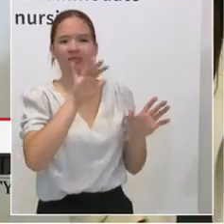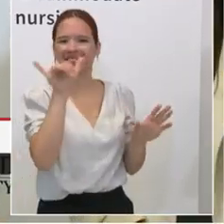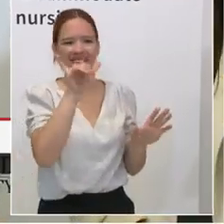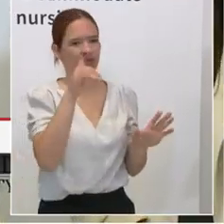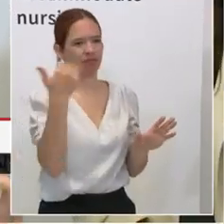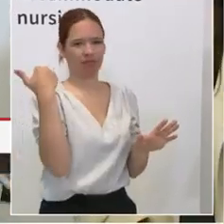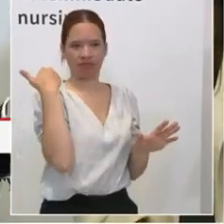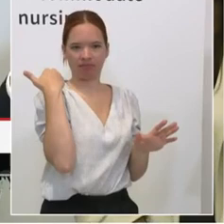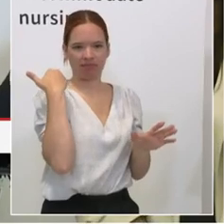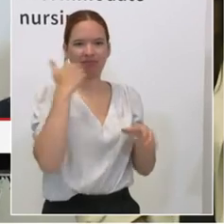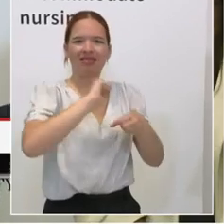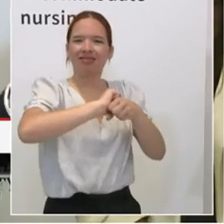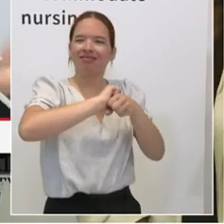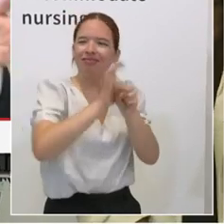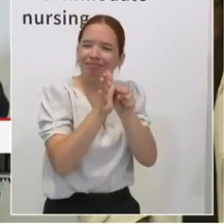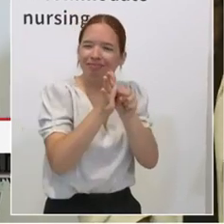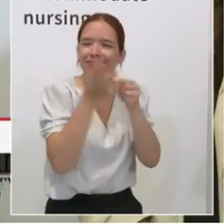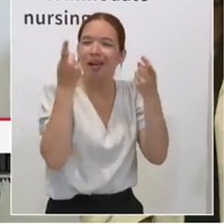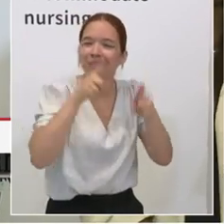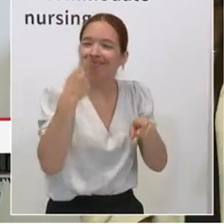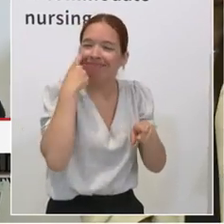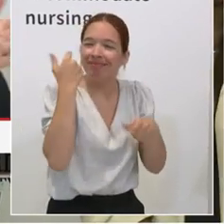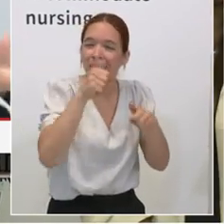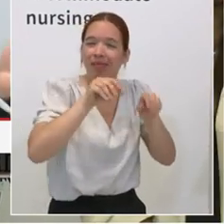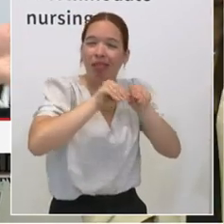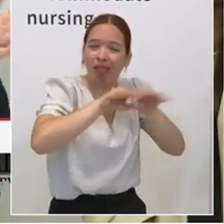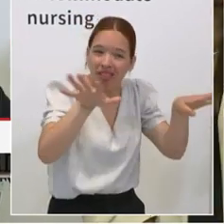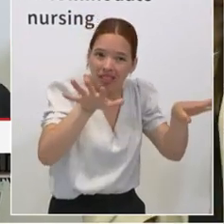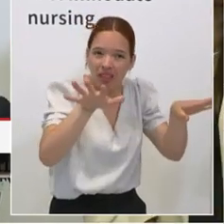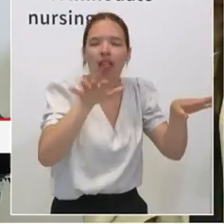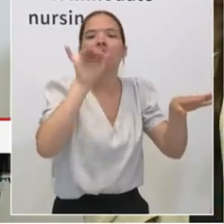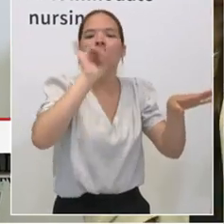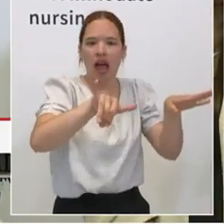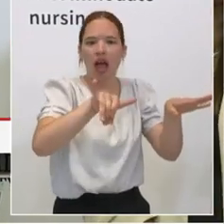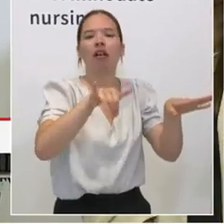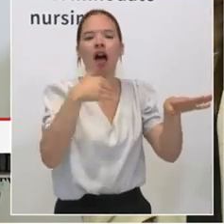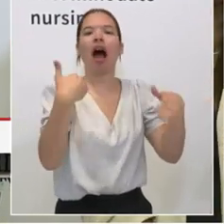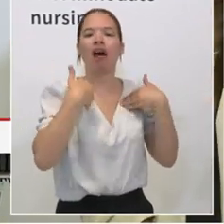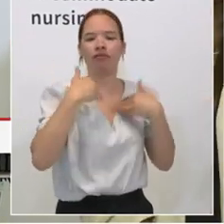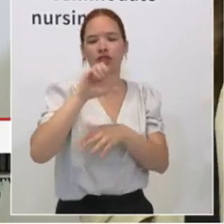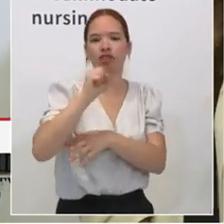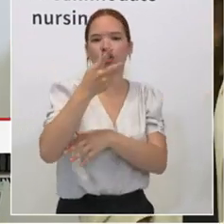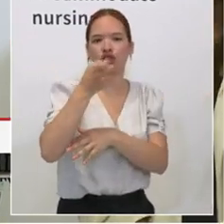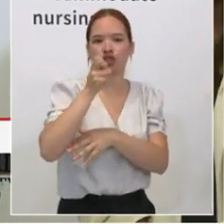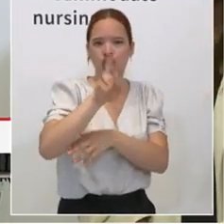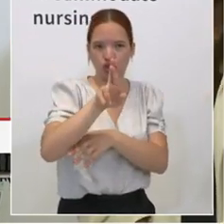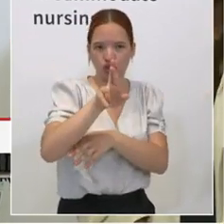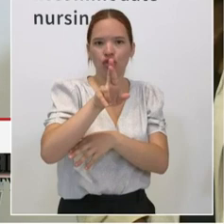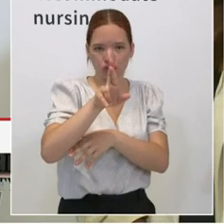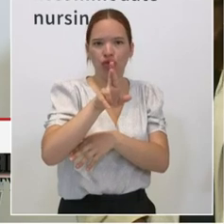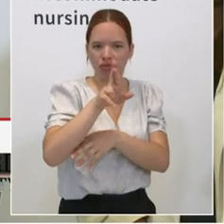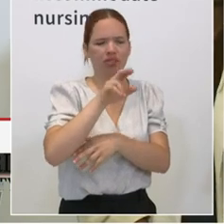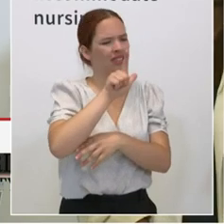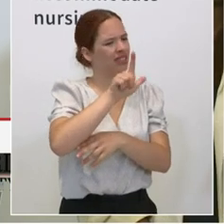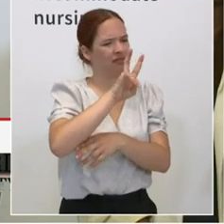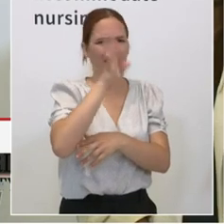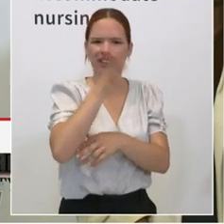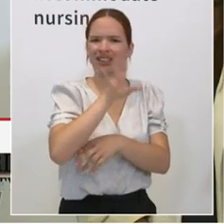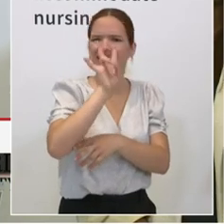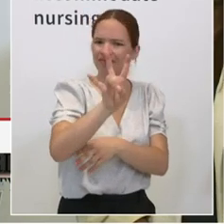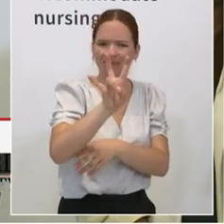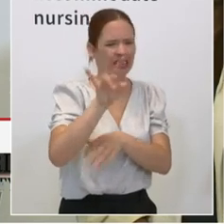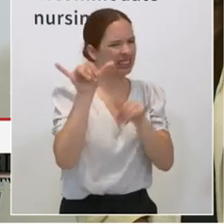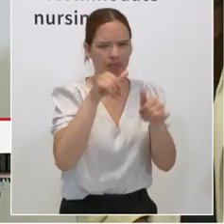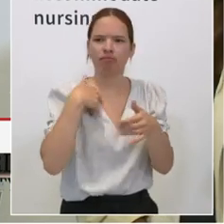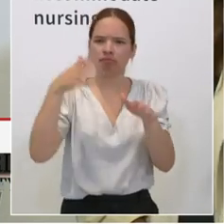24/7. So that actually has carried forward when we ended the health emergency. So our shelters are already open